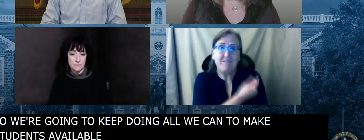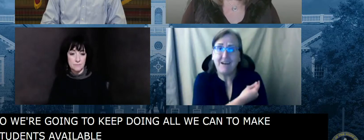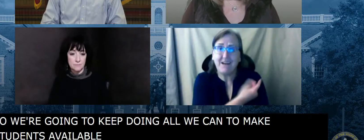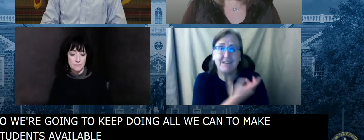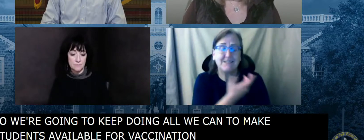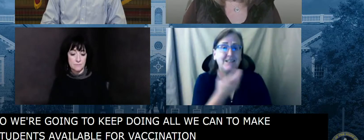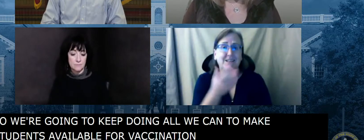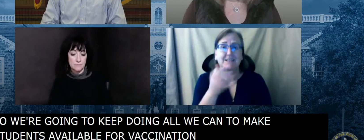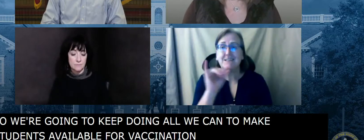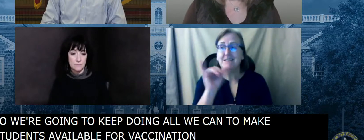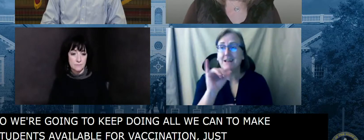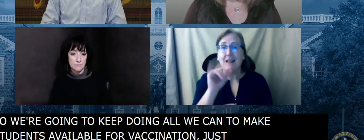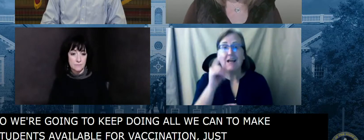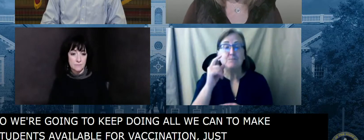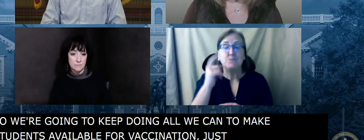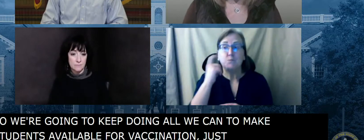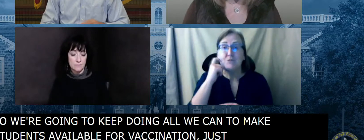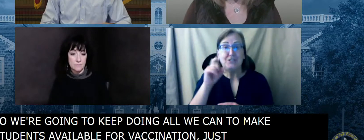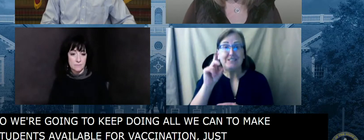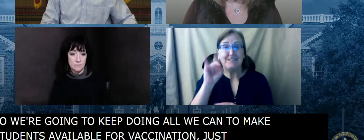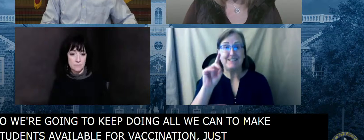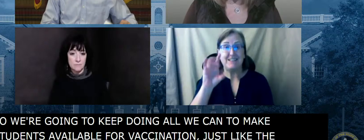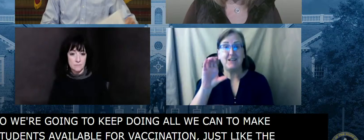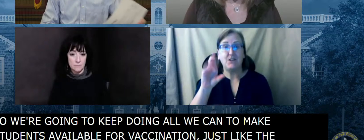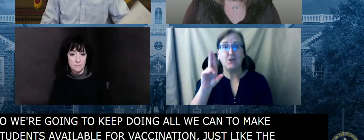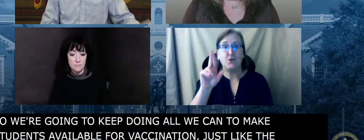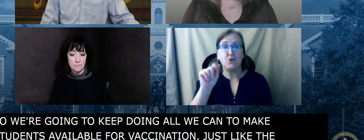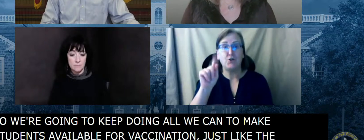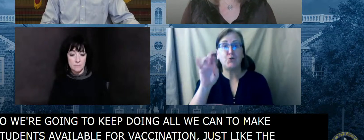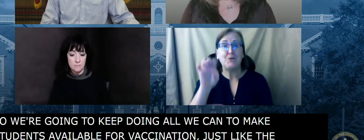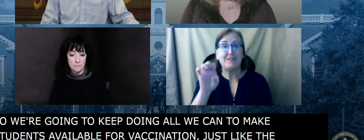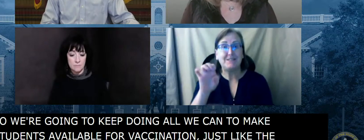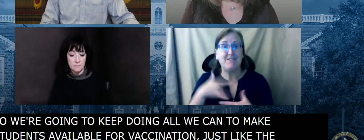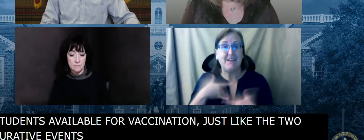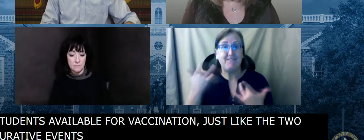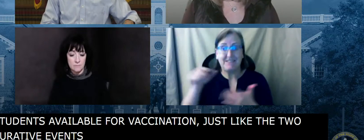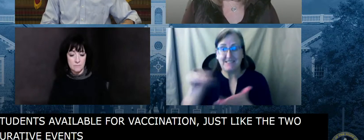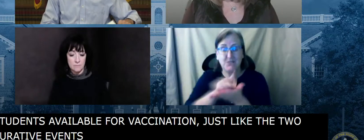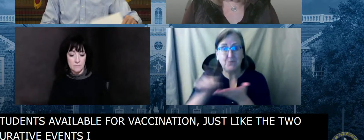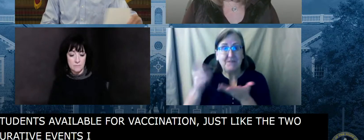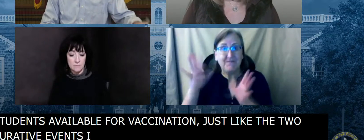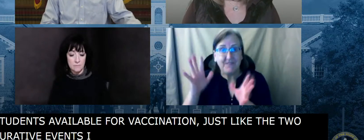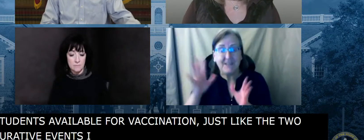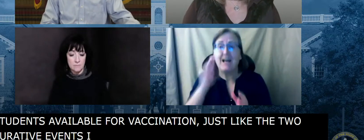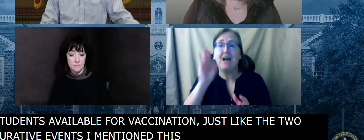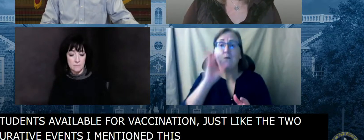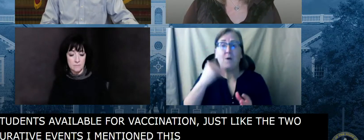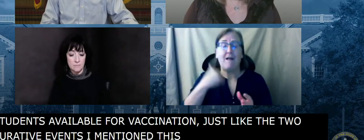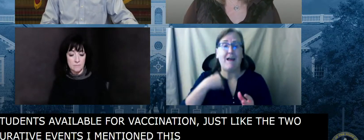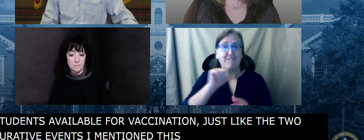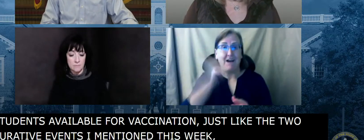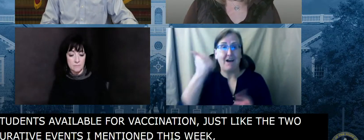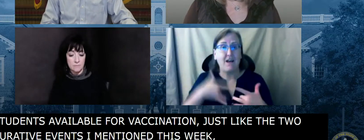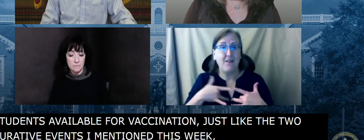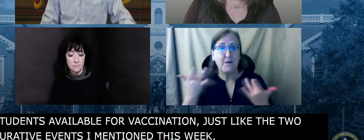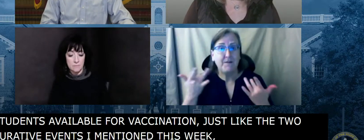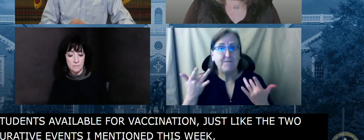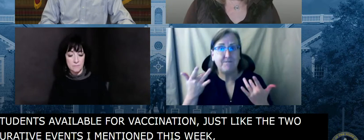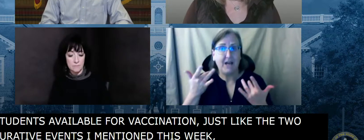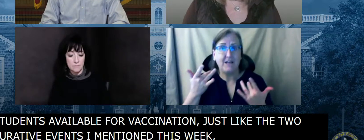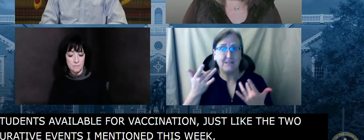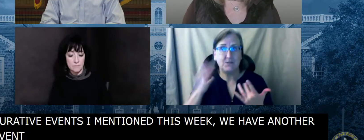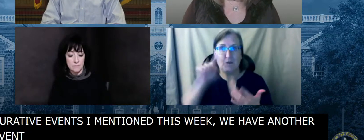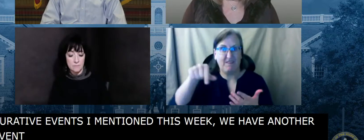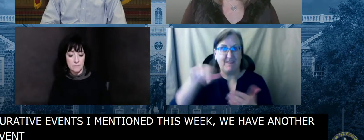like the 2 curative events that I mentioned this week. We have another event as well